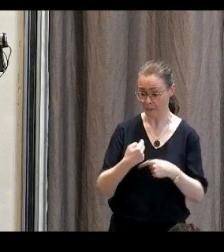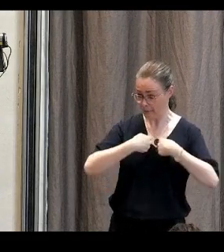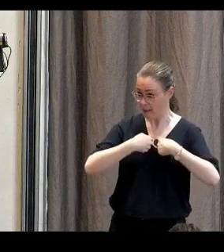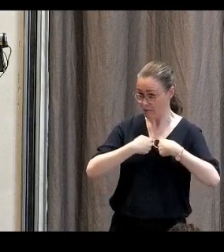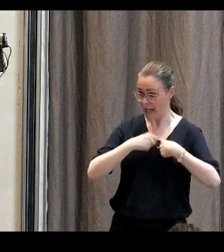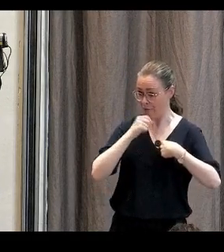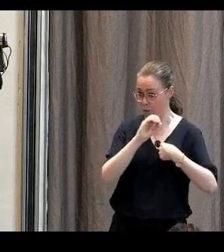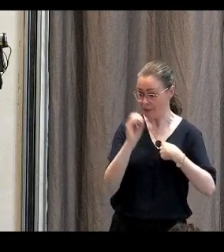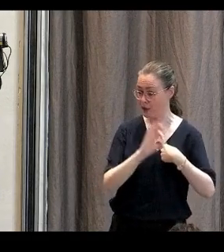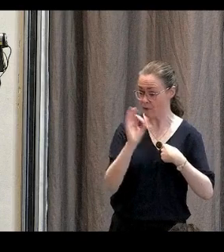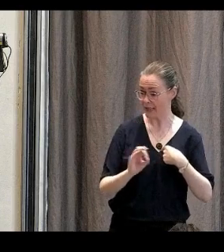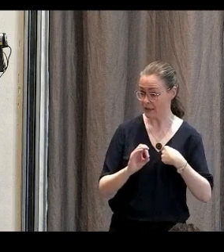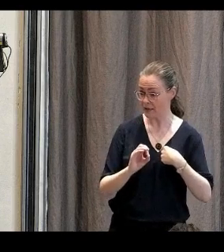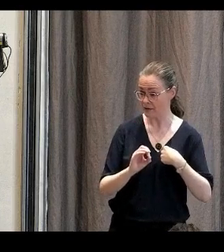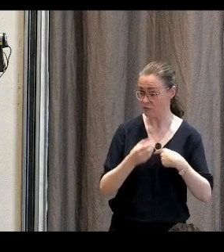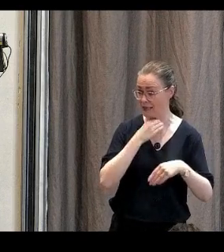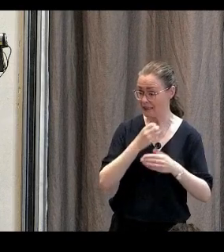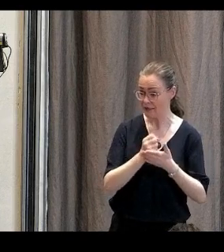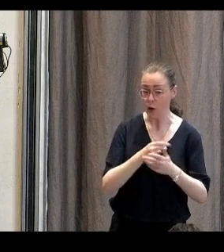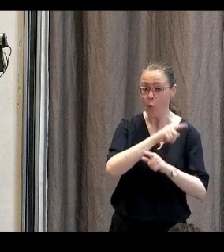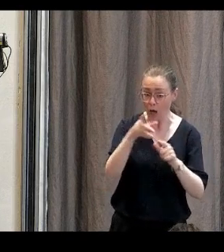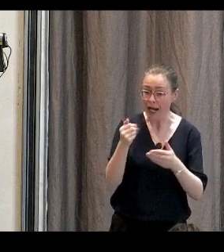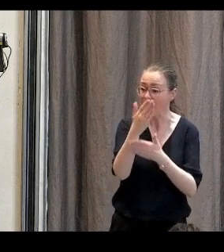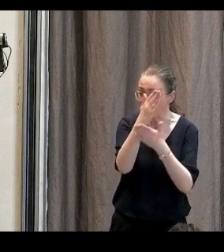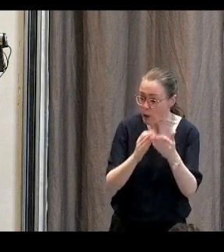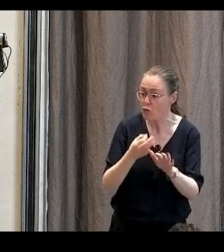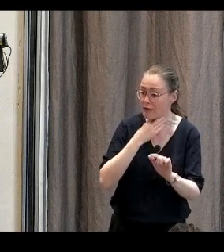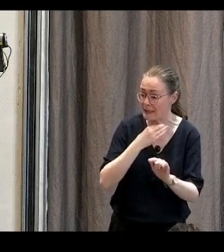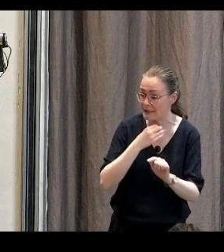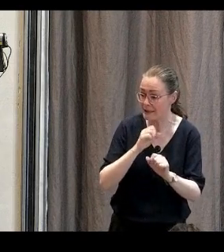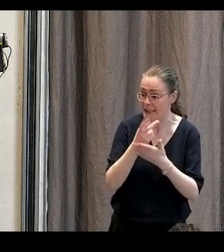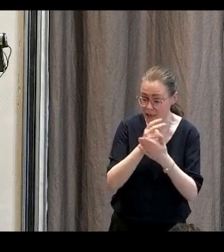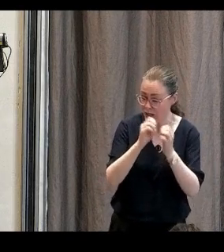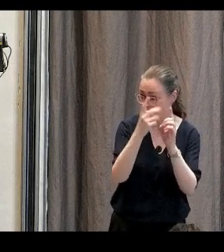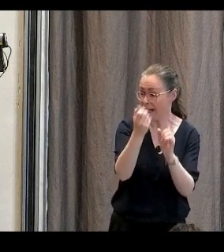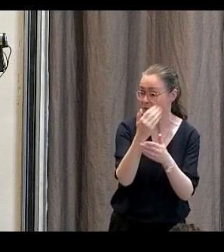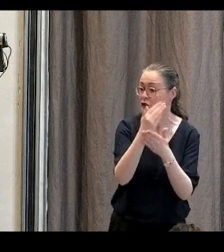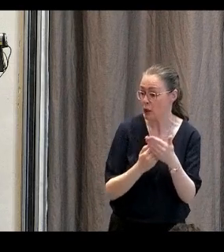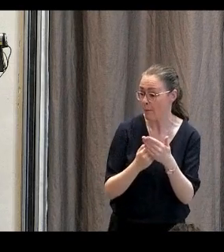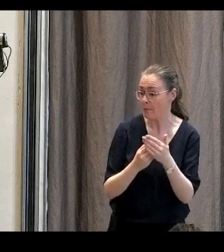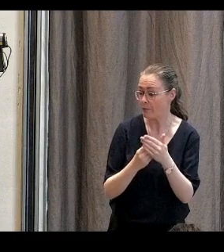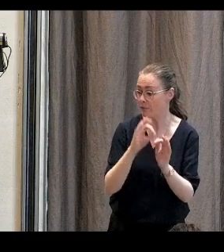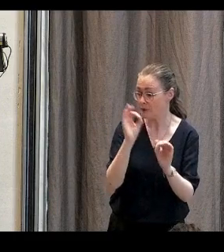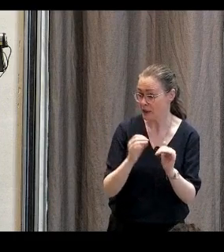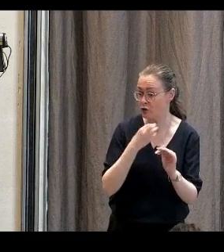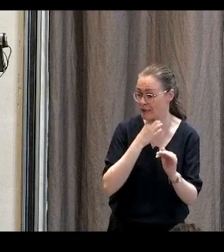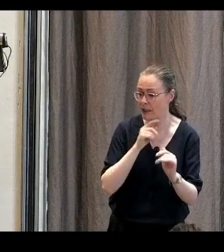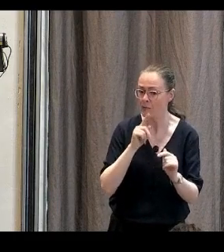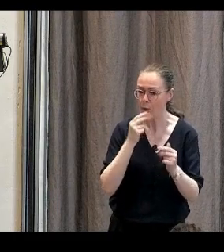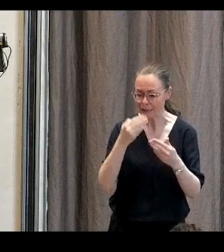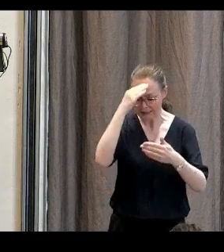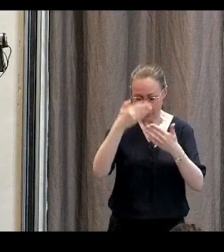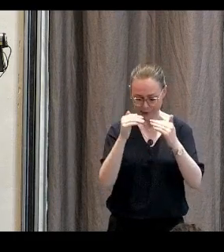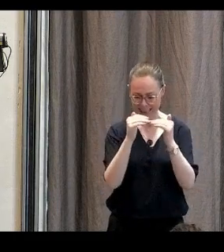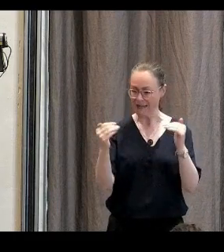a seizure. Nobody is at zero risk of having a seizure. We've all got a risk of having a seizure. But what level of risk is acceptable to